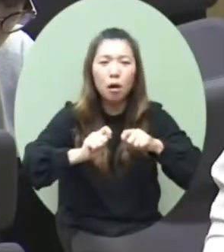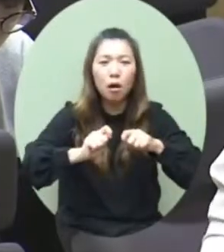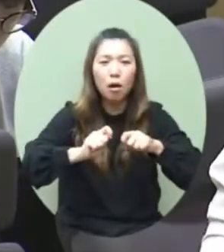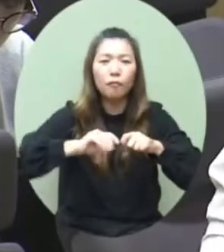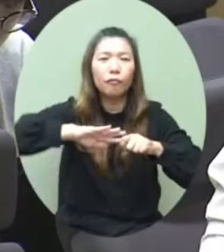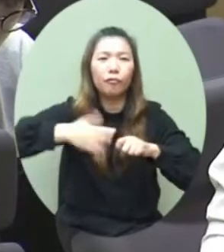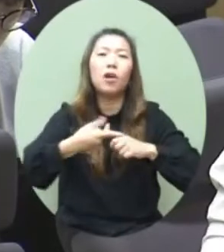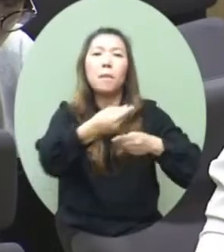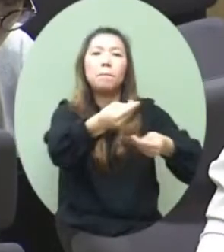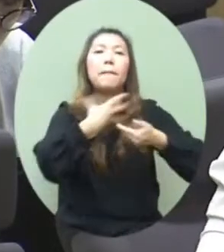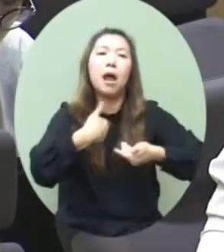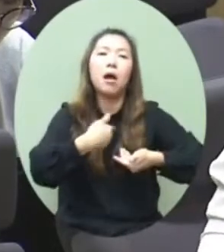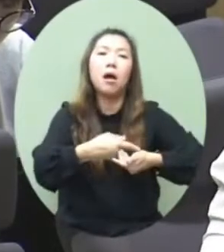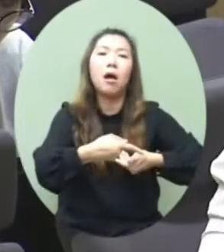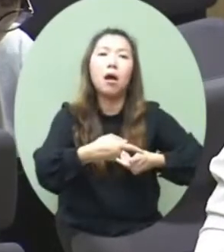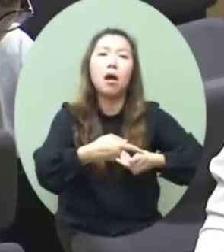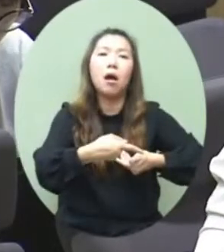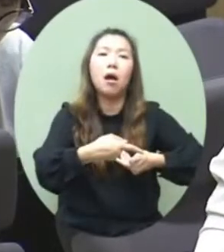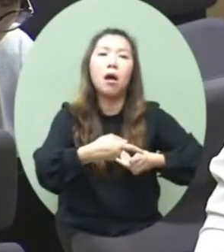help citizens of Hong Kong?